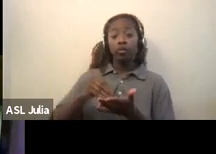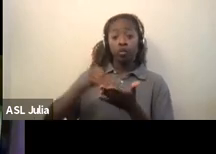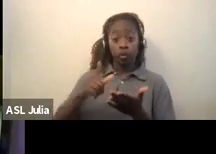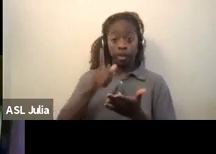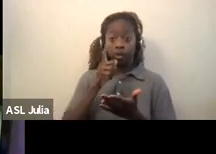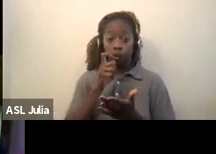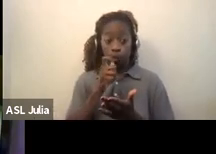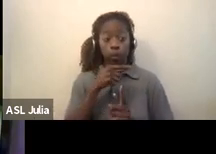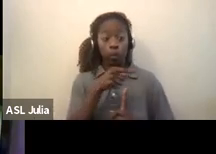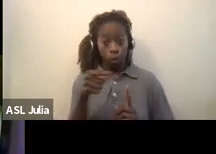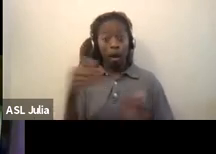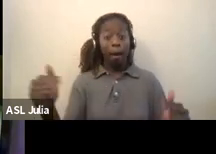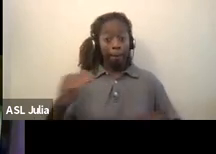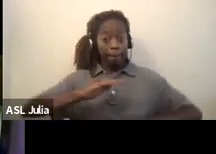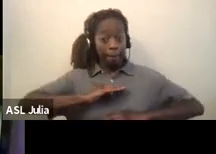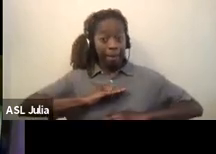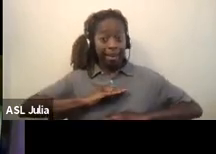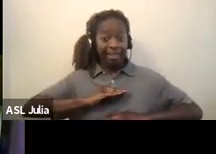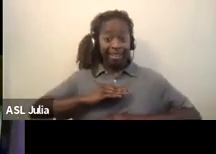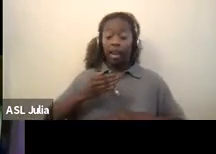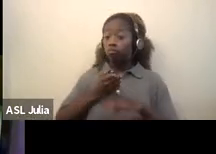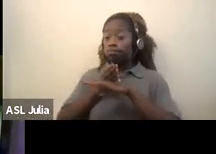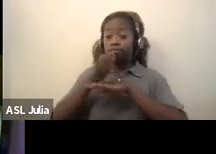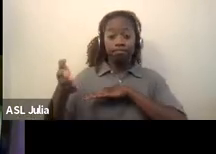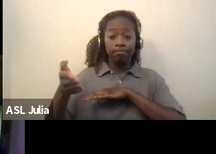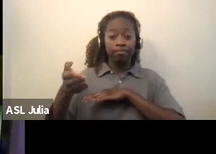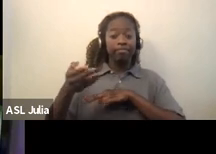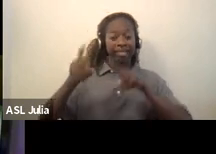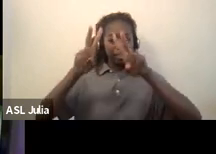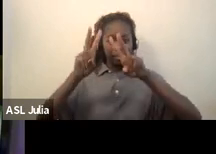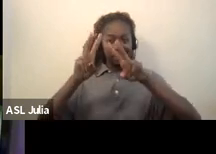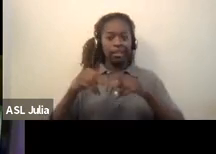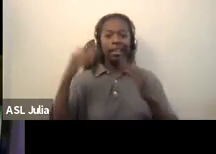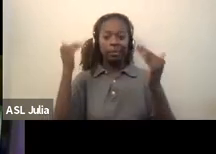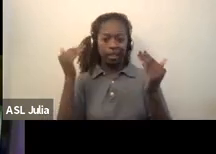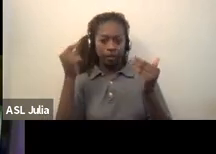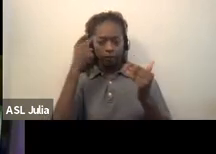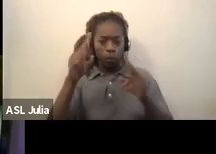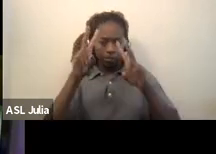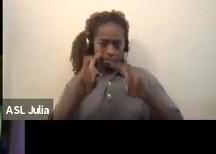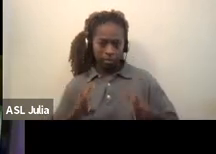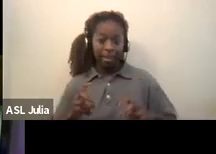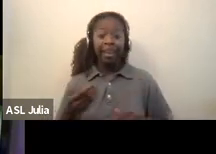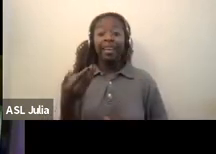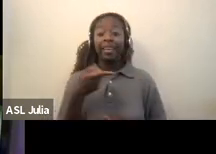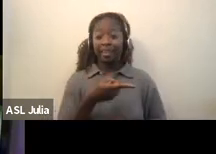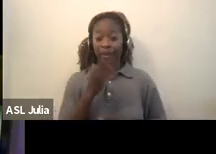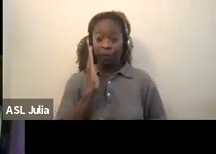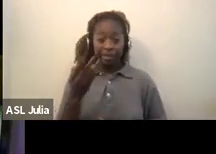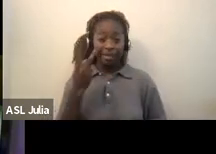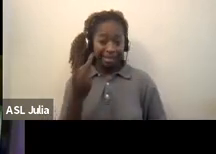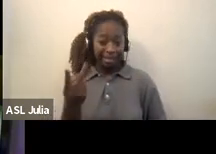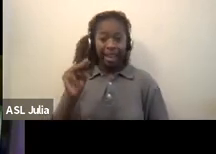exceeded expectations on the assessment here you will see results from the 2020 administration of the mcas for